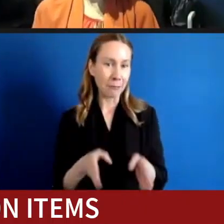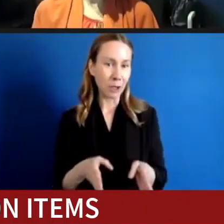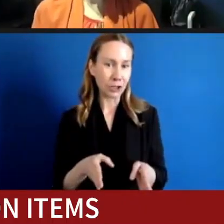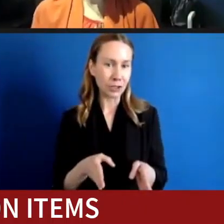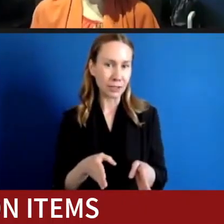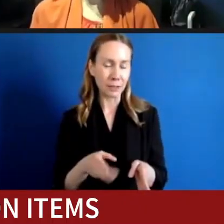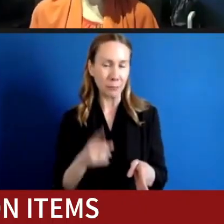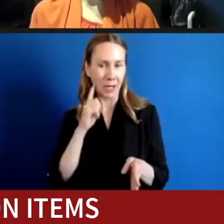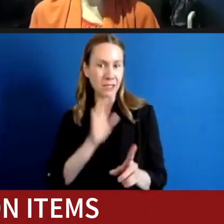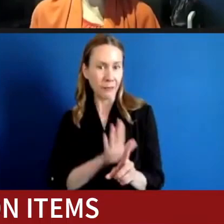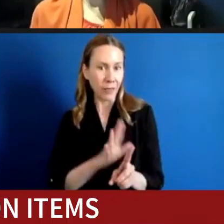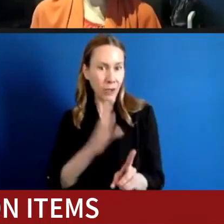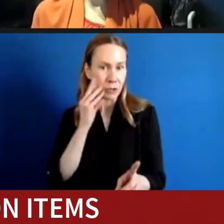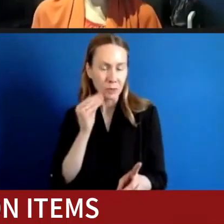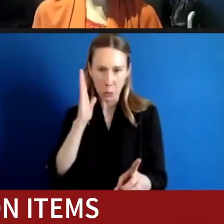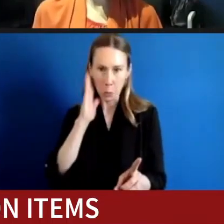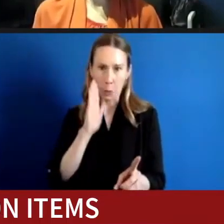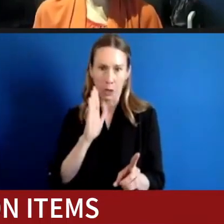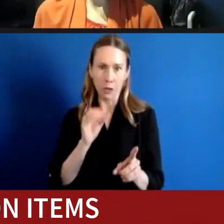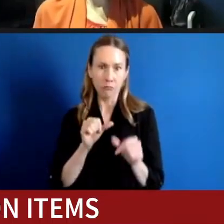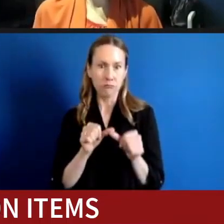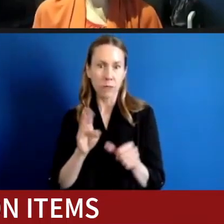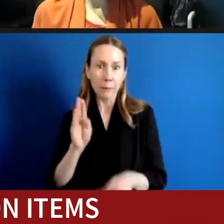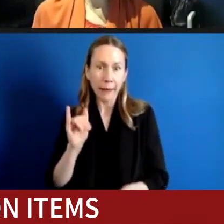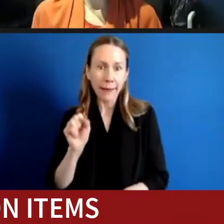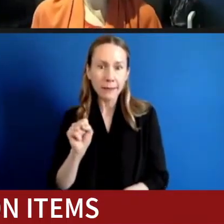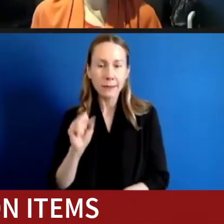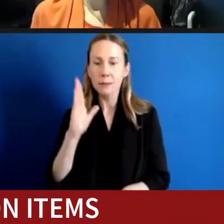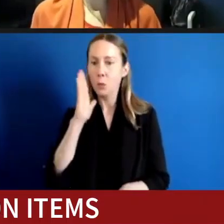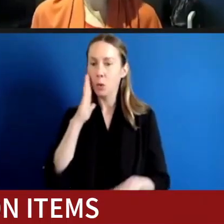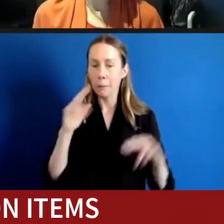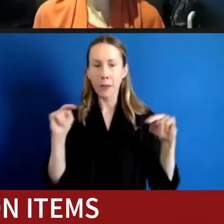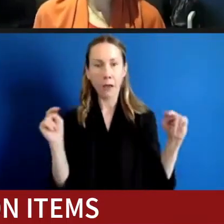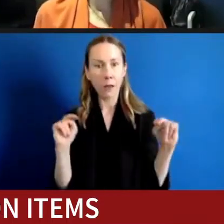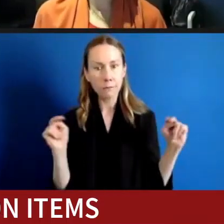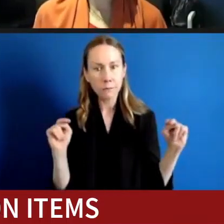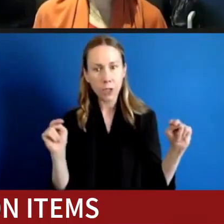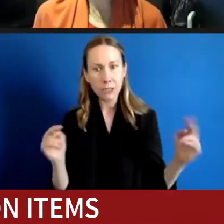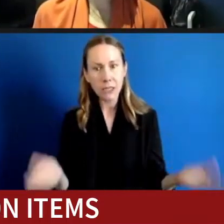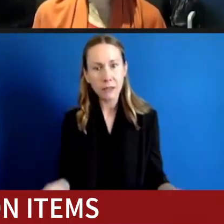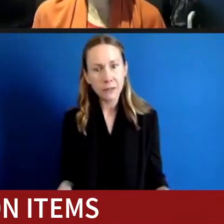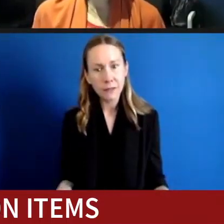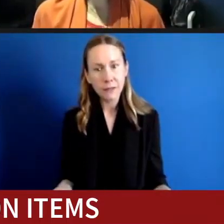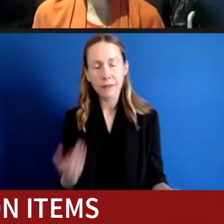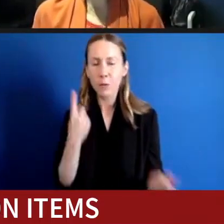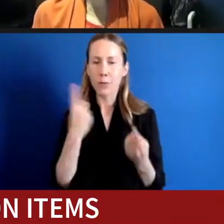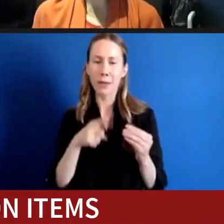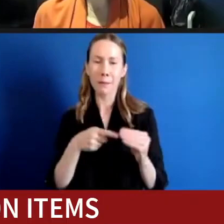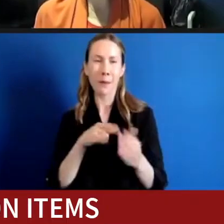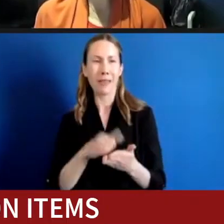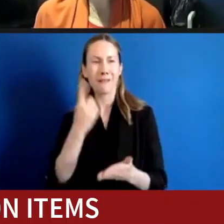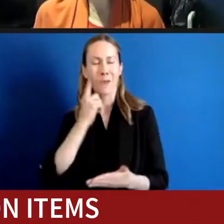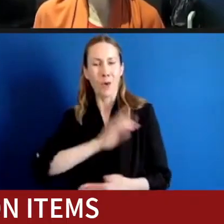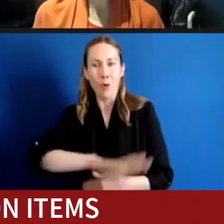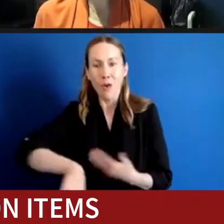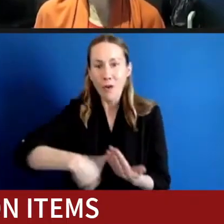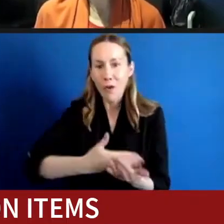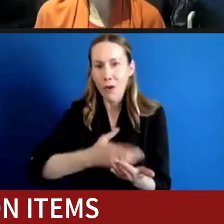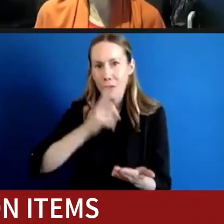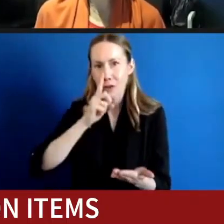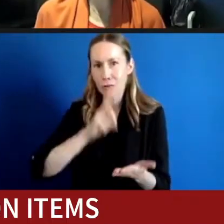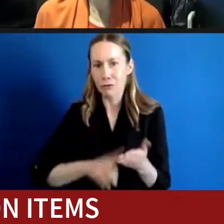going to be biased or not objective, to think about that for all researchers,